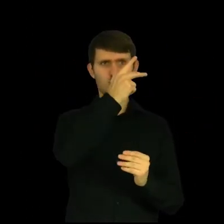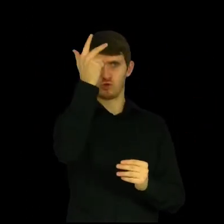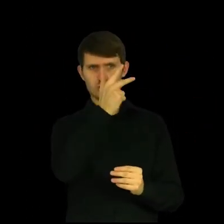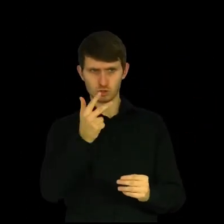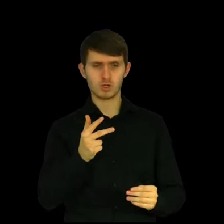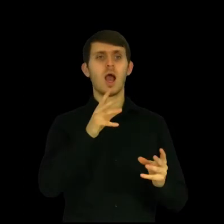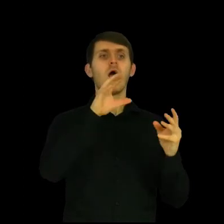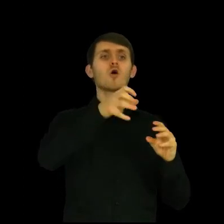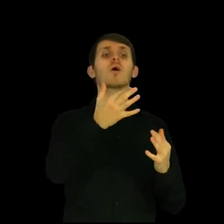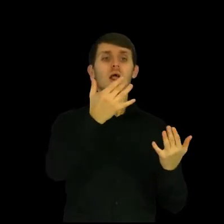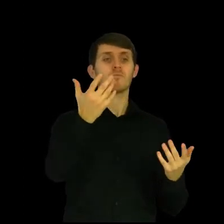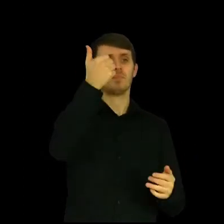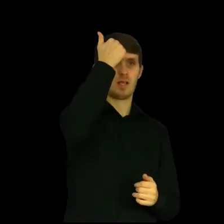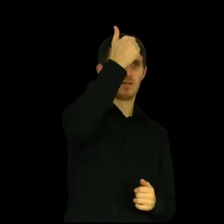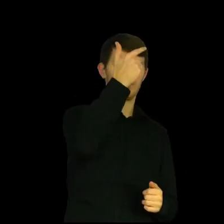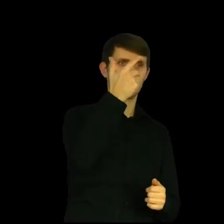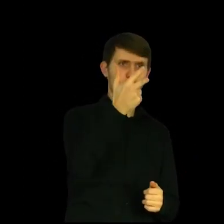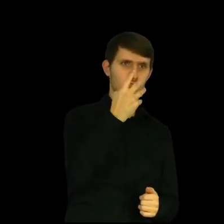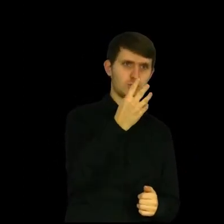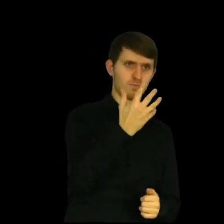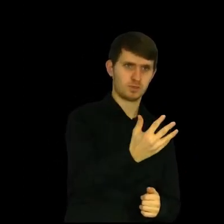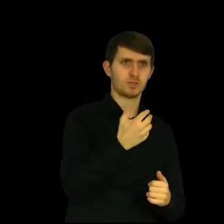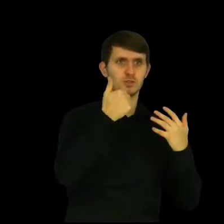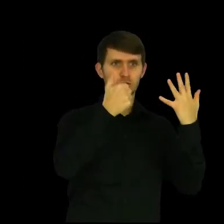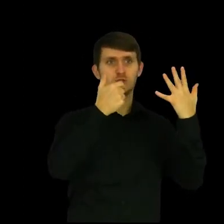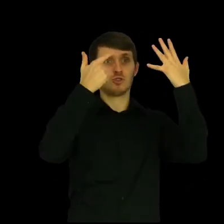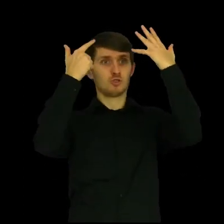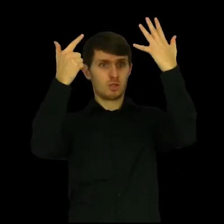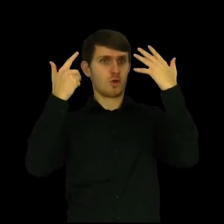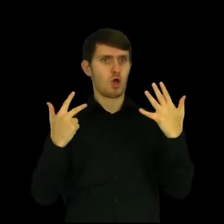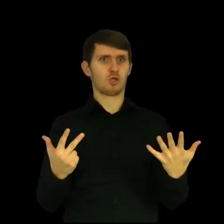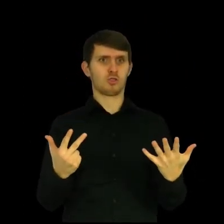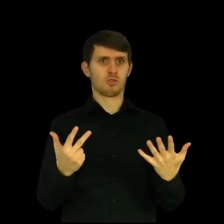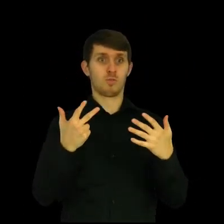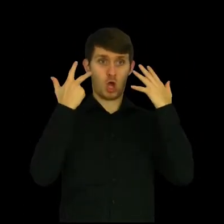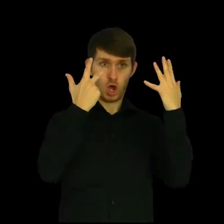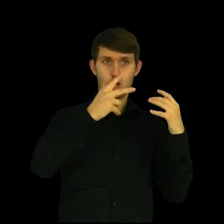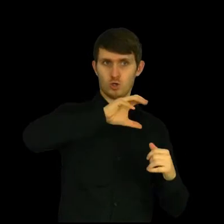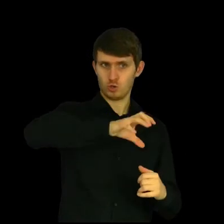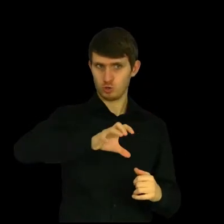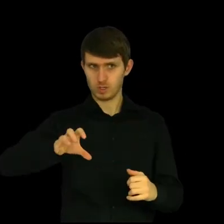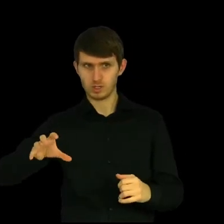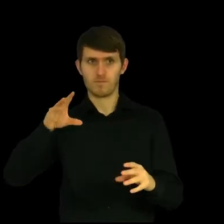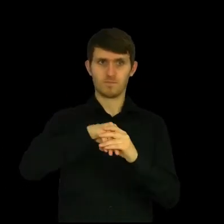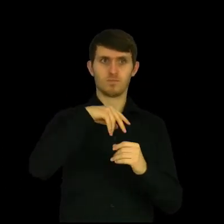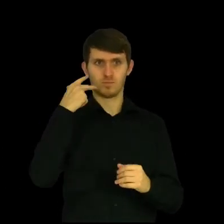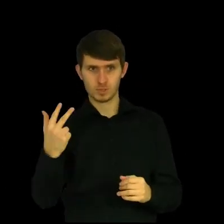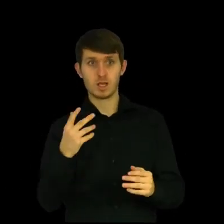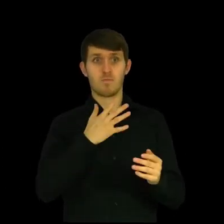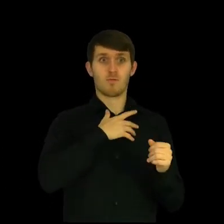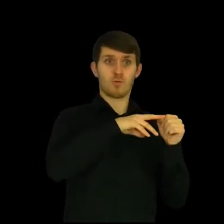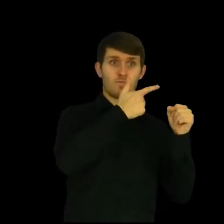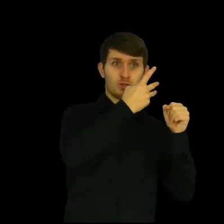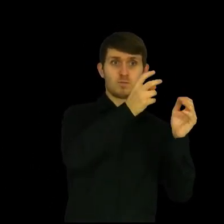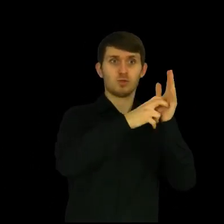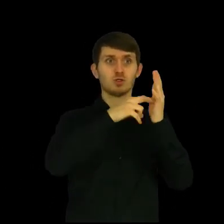get? Well, let's see. We have 1, 2, 3, 4, 5, 6, 7, 8 groups of 3. So another